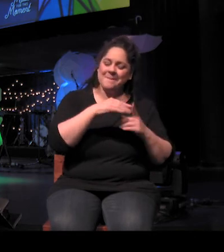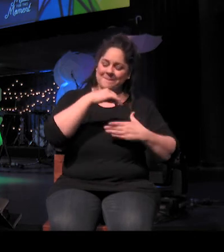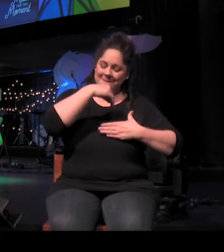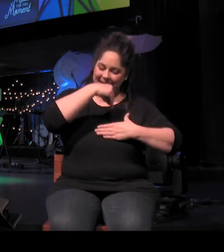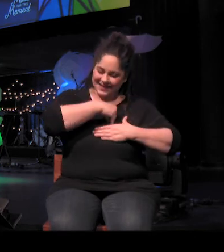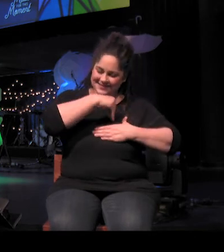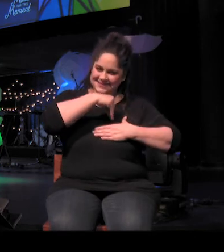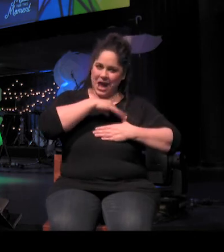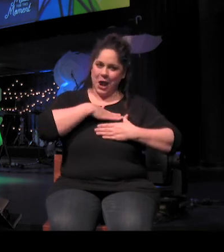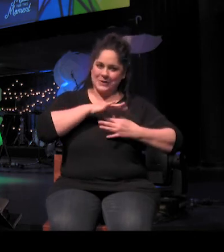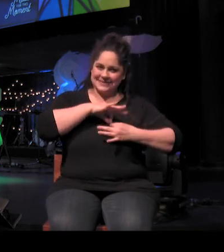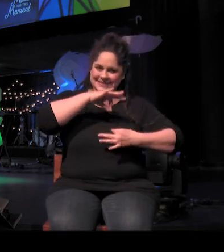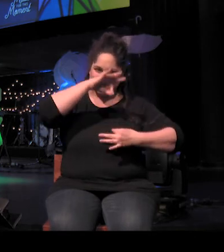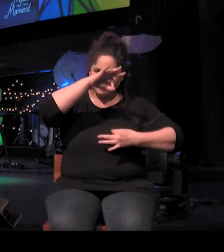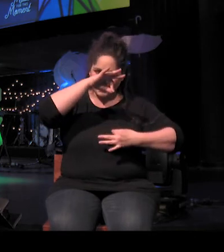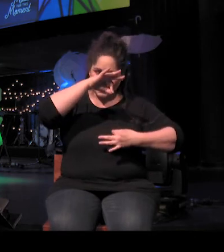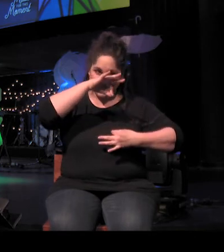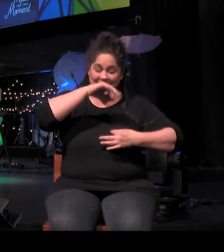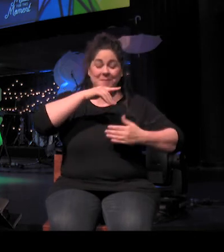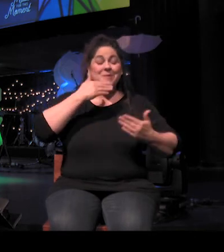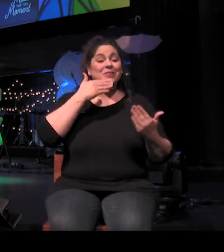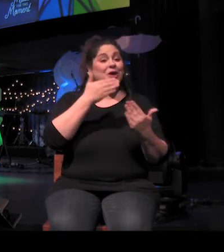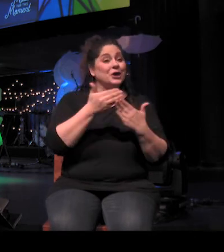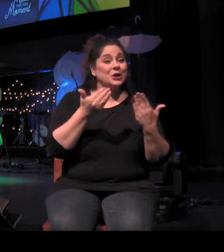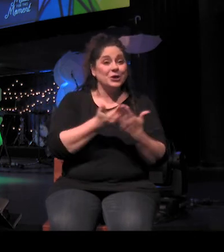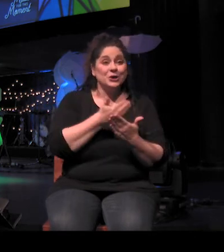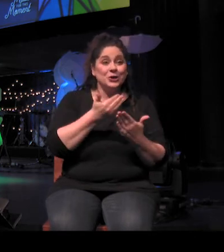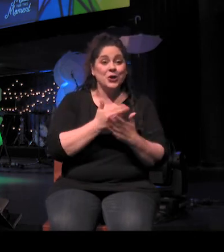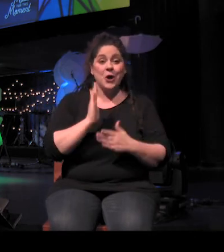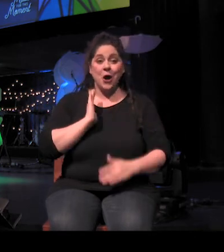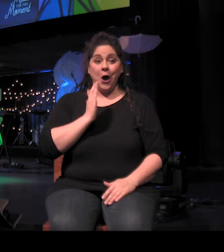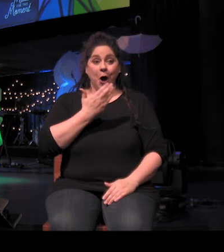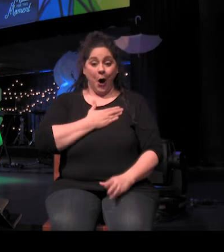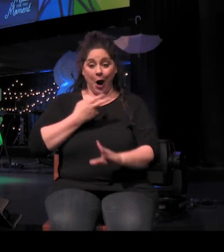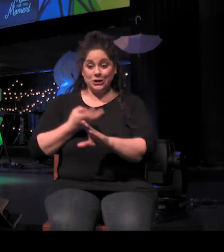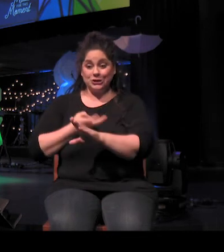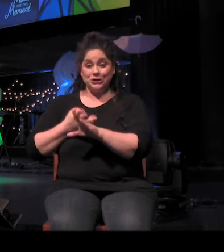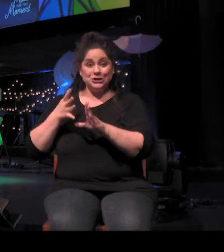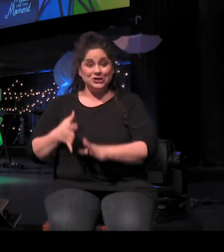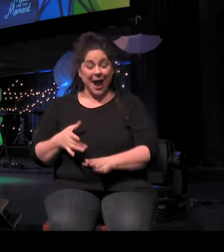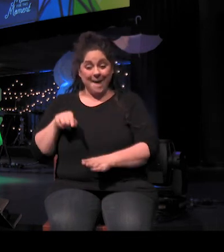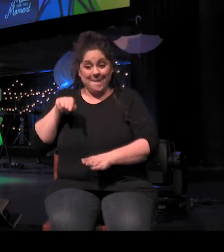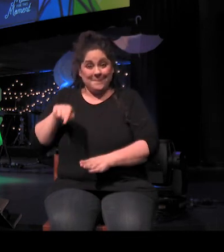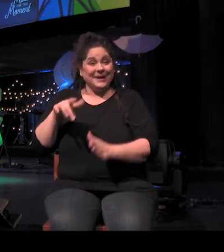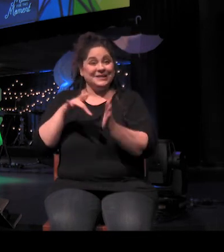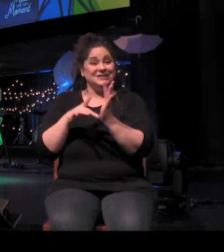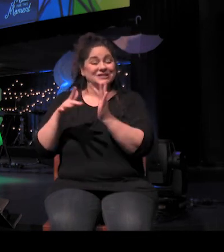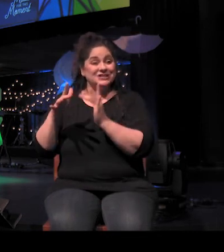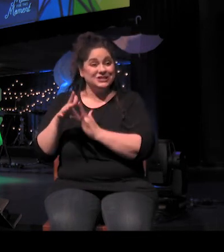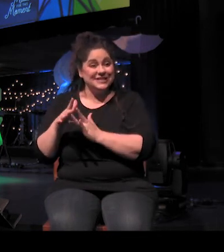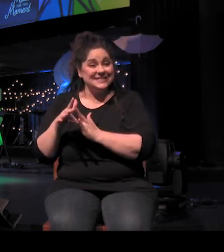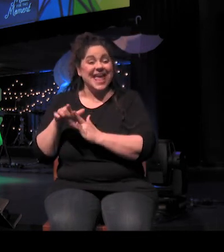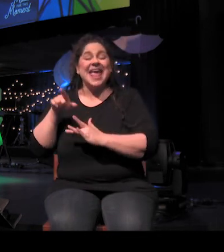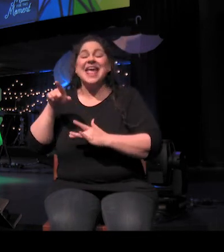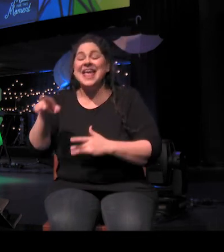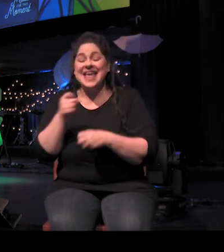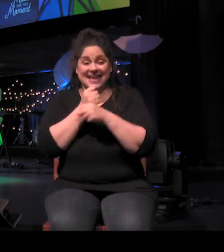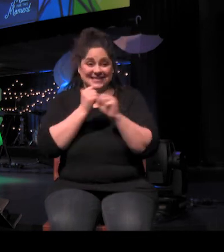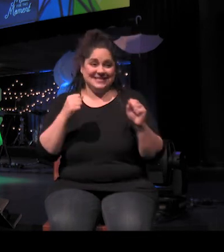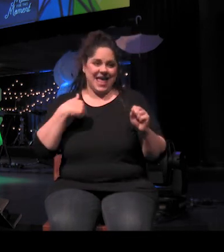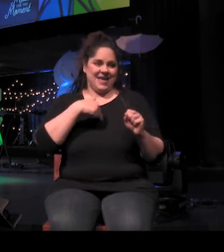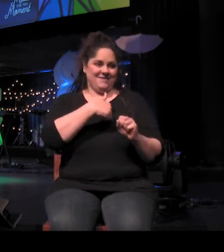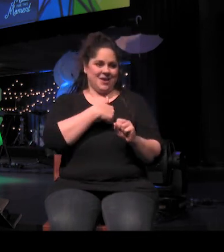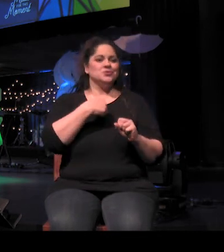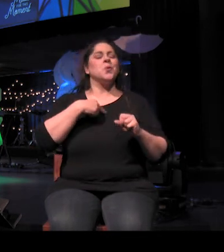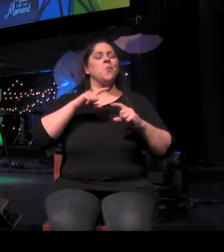have a shepherd who has rescued us and redeemed us so that we can stand confidently.